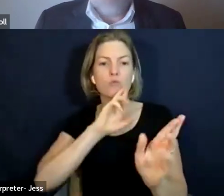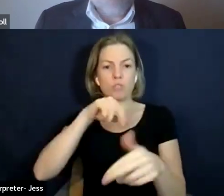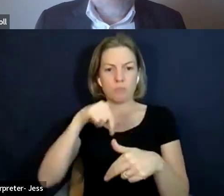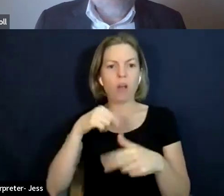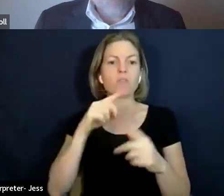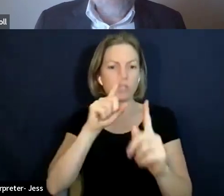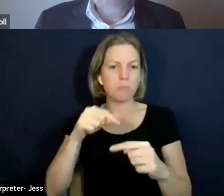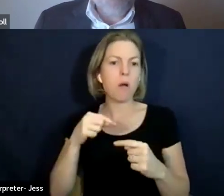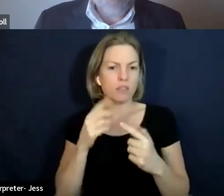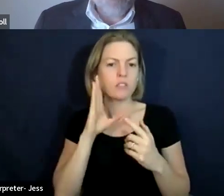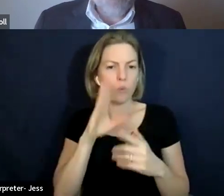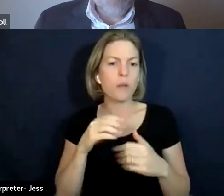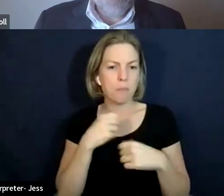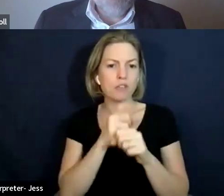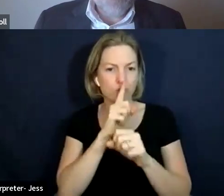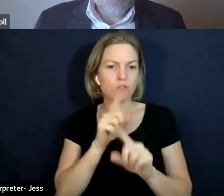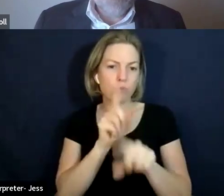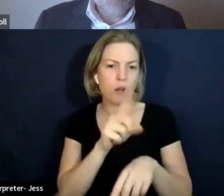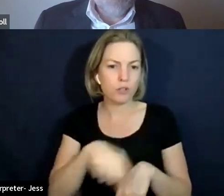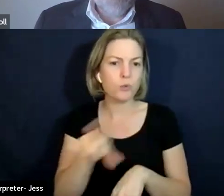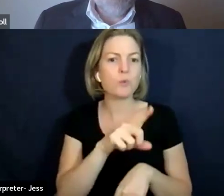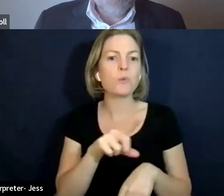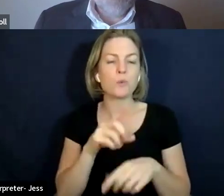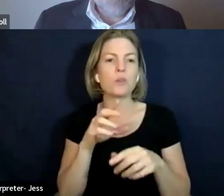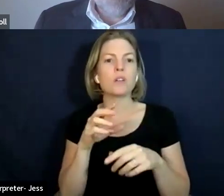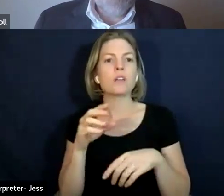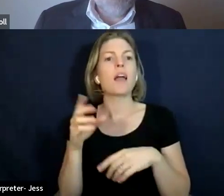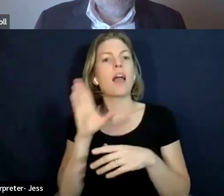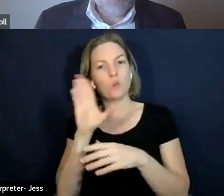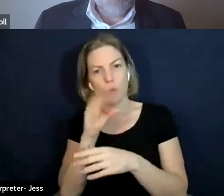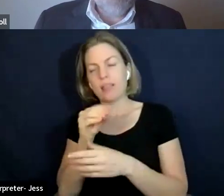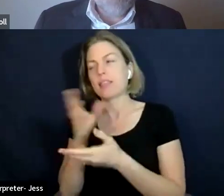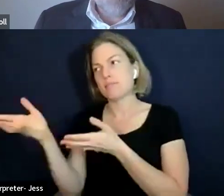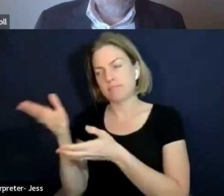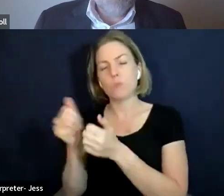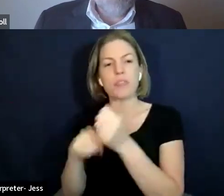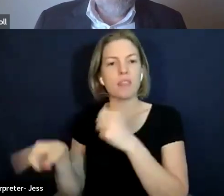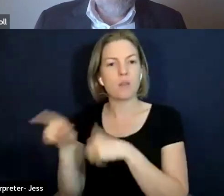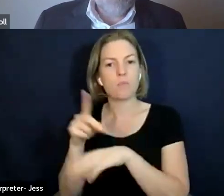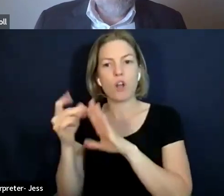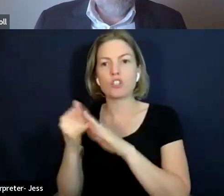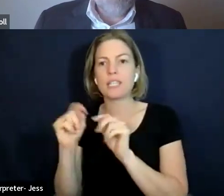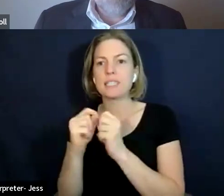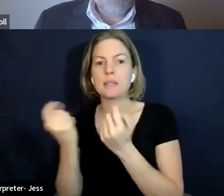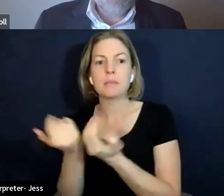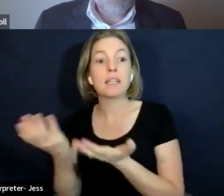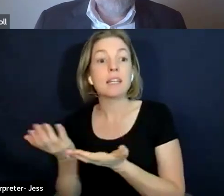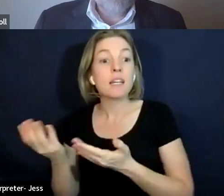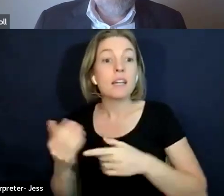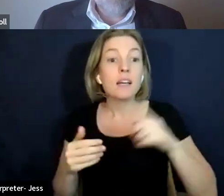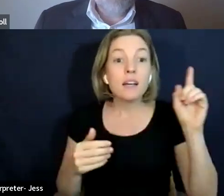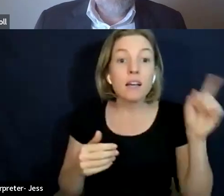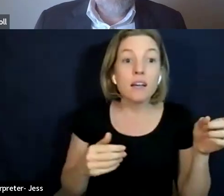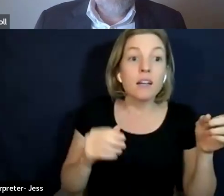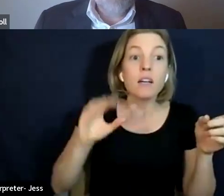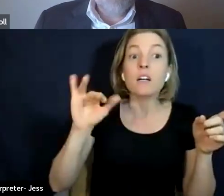to give you the response as well in consulting with this project team here on the panel. That all sounds really great. Just one more specific question